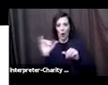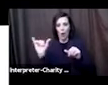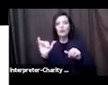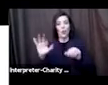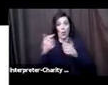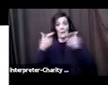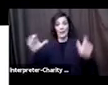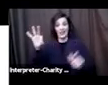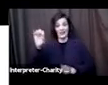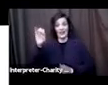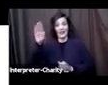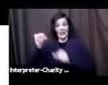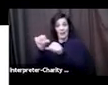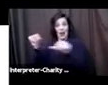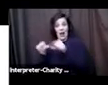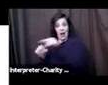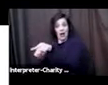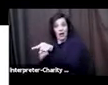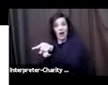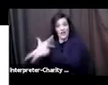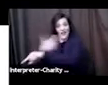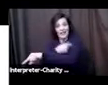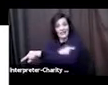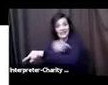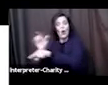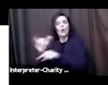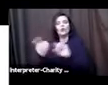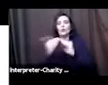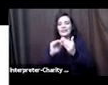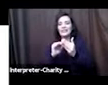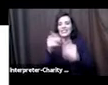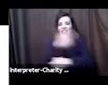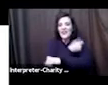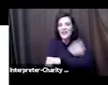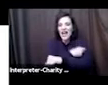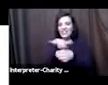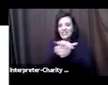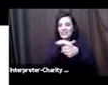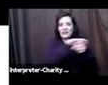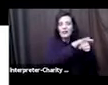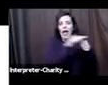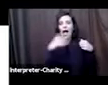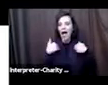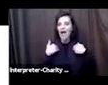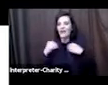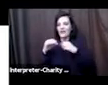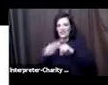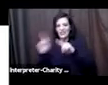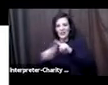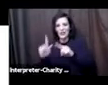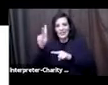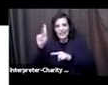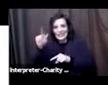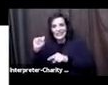FEMA and citywide vaccination clinics. And so we do that kind of stuff.